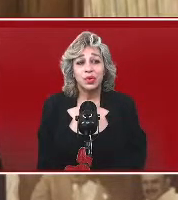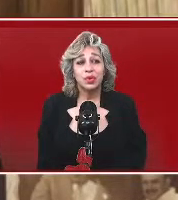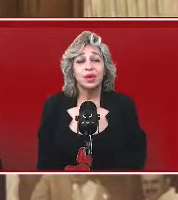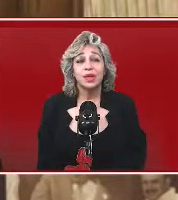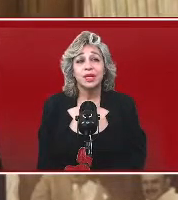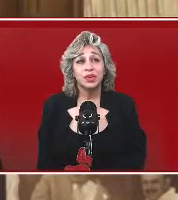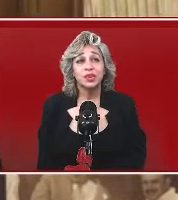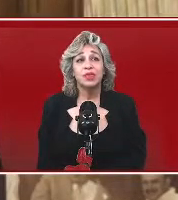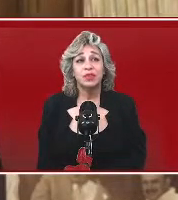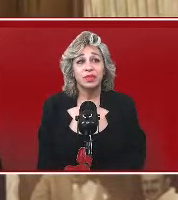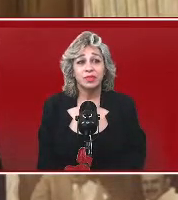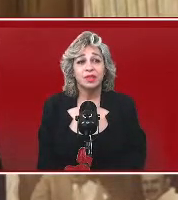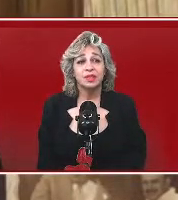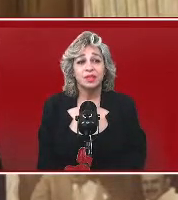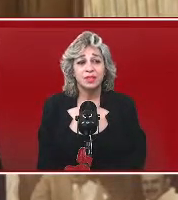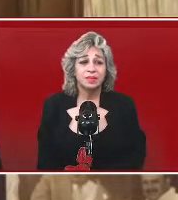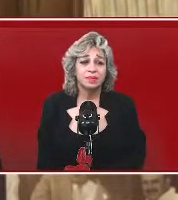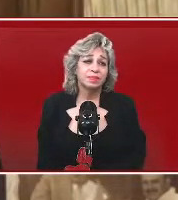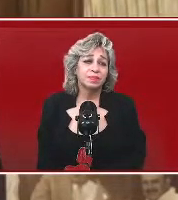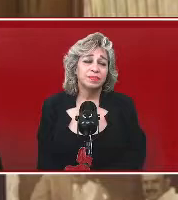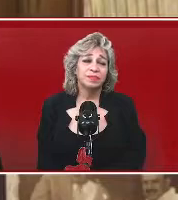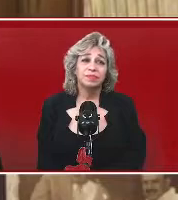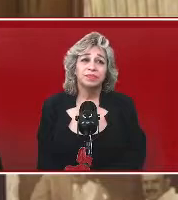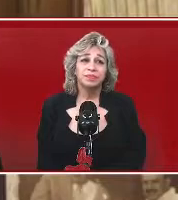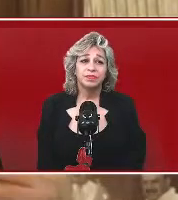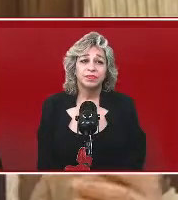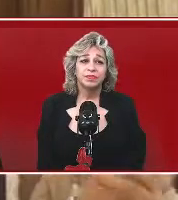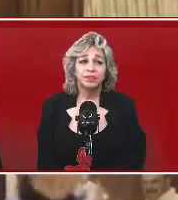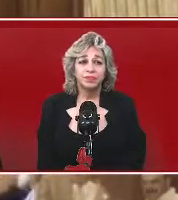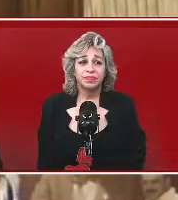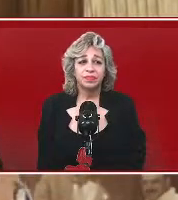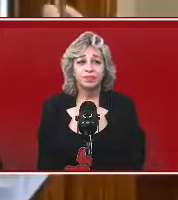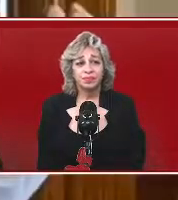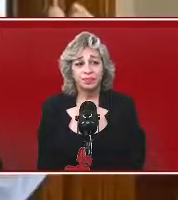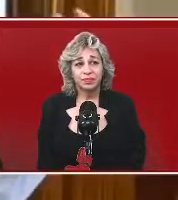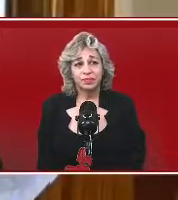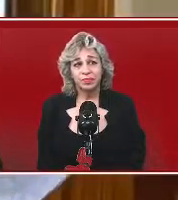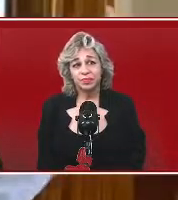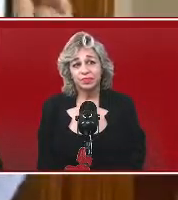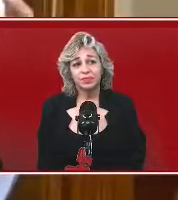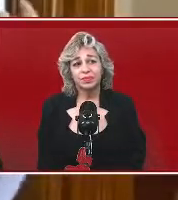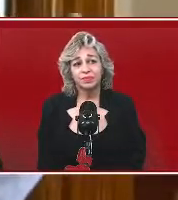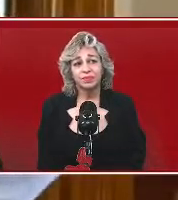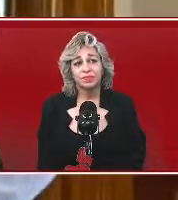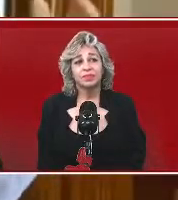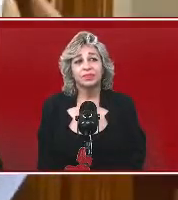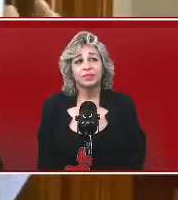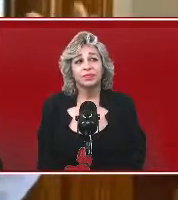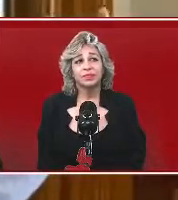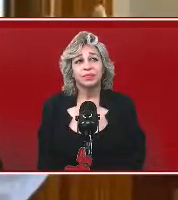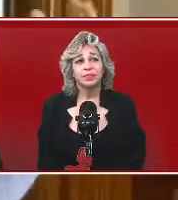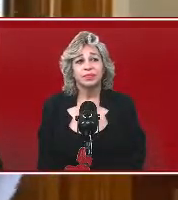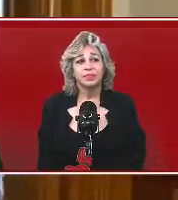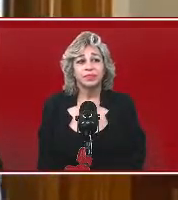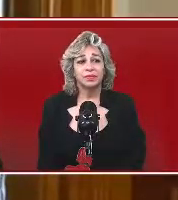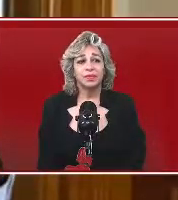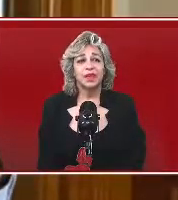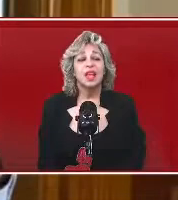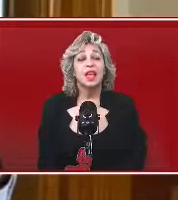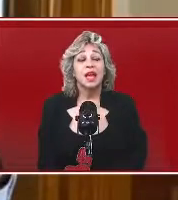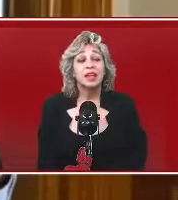to door and turn over the funds. Los apoyos con el respaldo de la Guardia